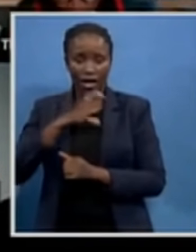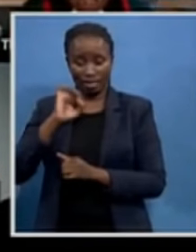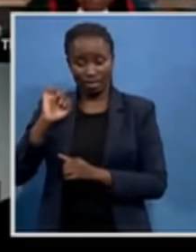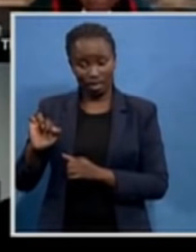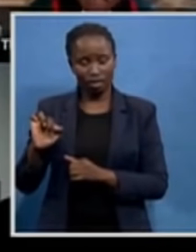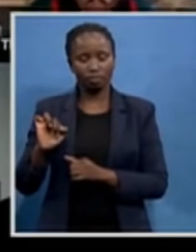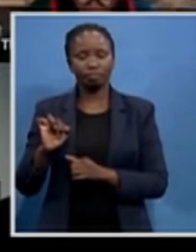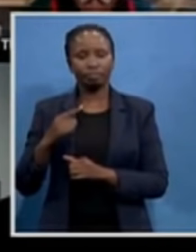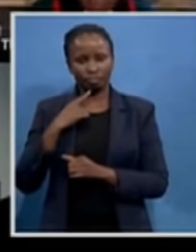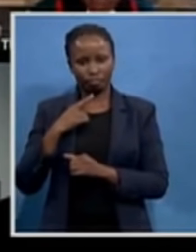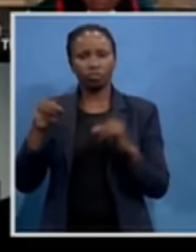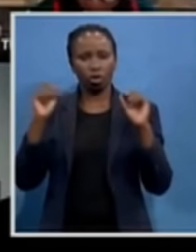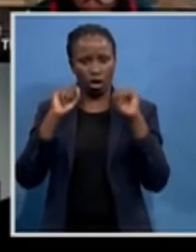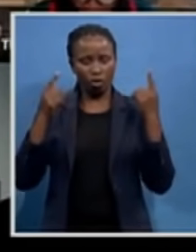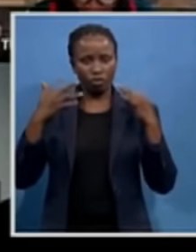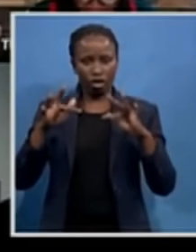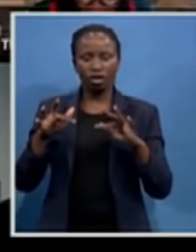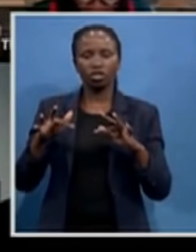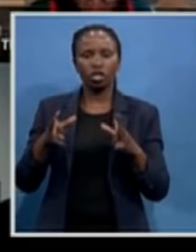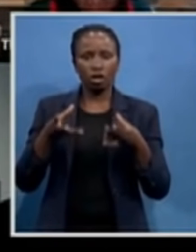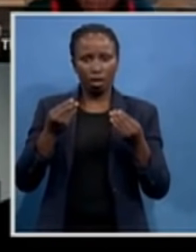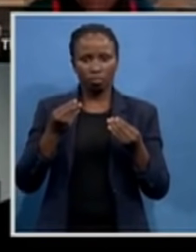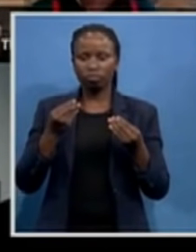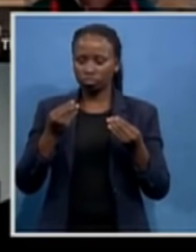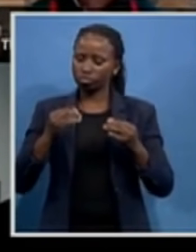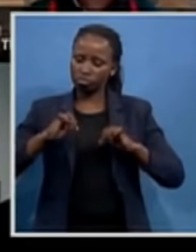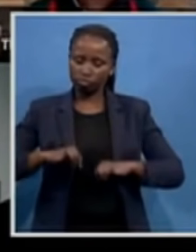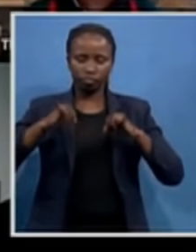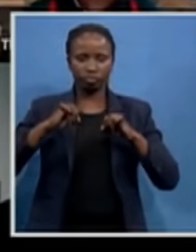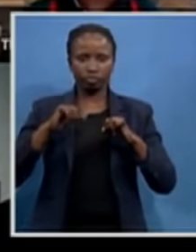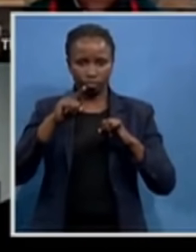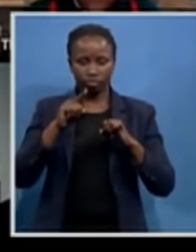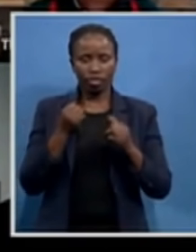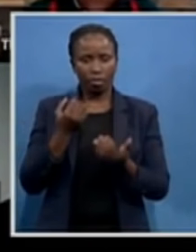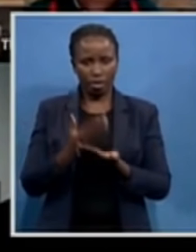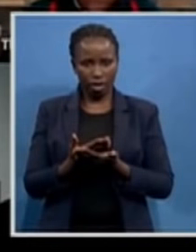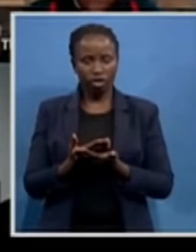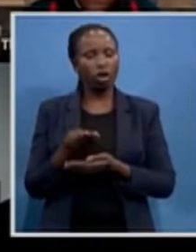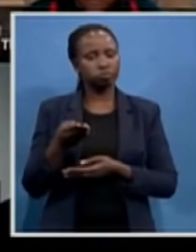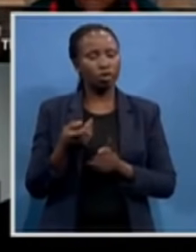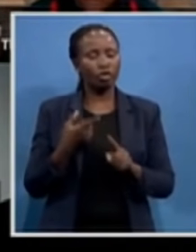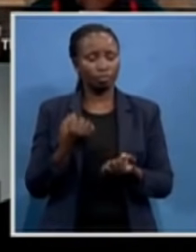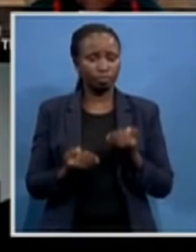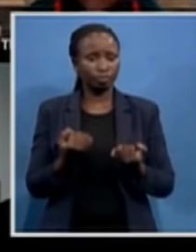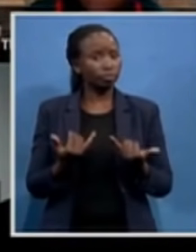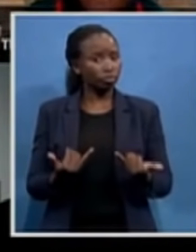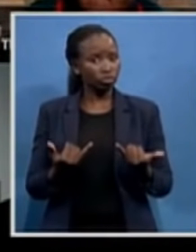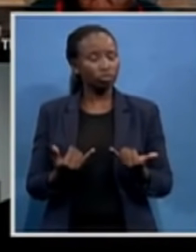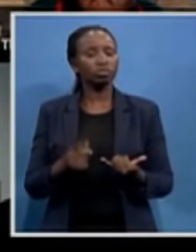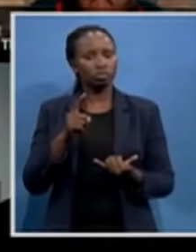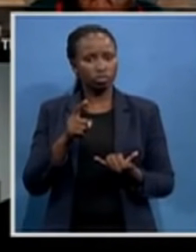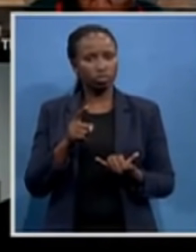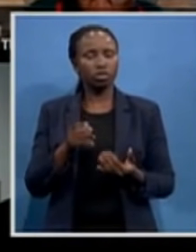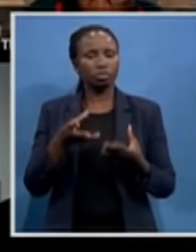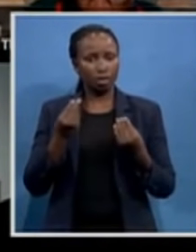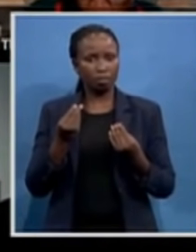the attitude that this application as it stands before the court today is fatally defective and that it should be struck